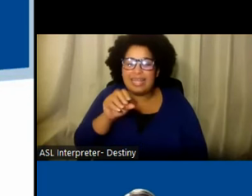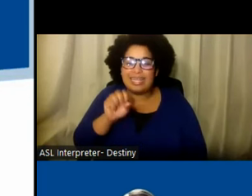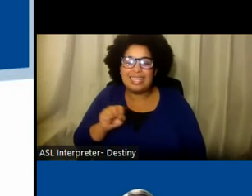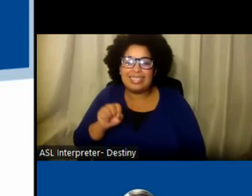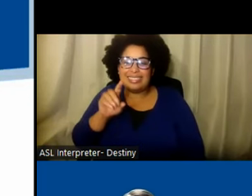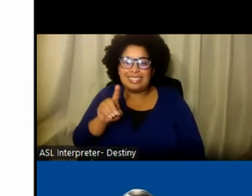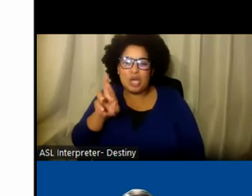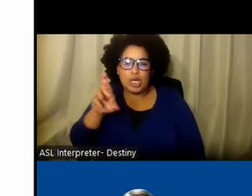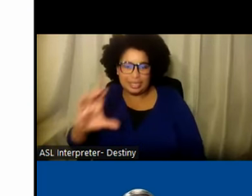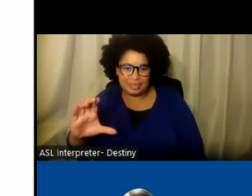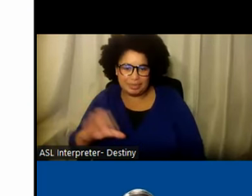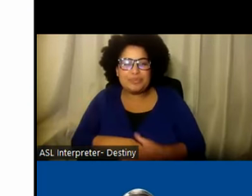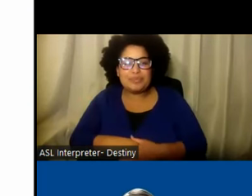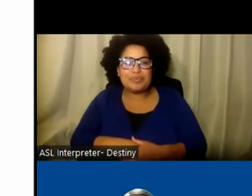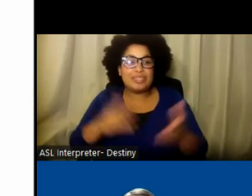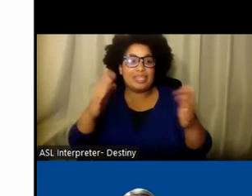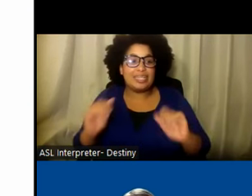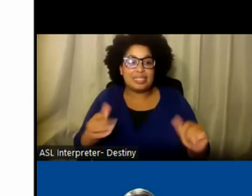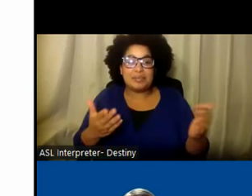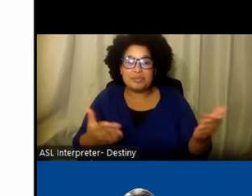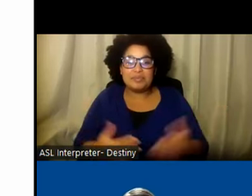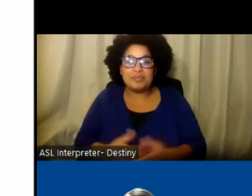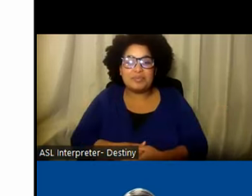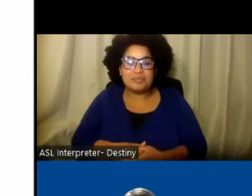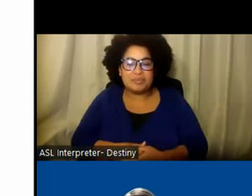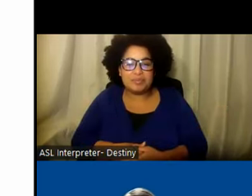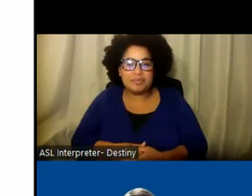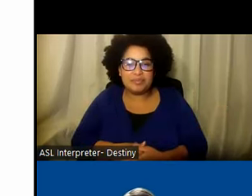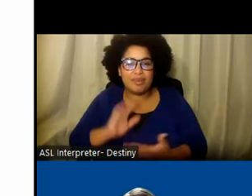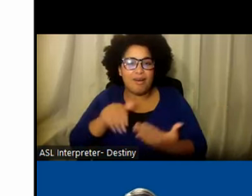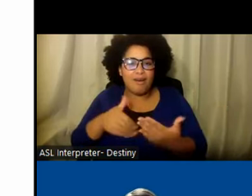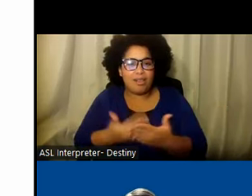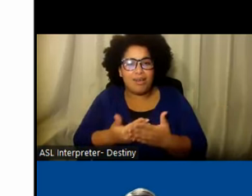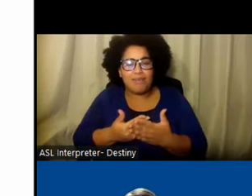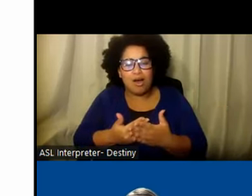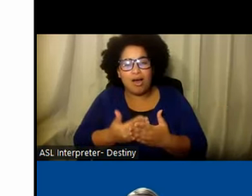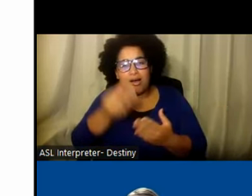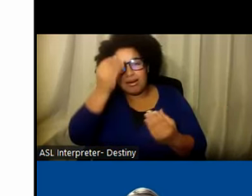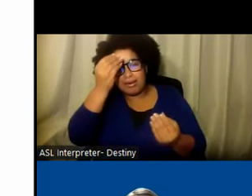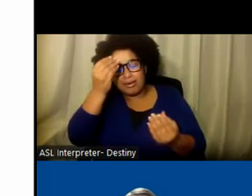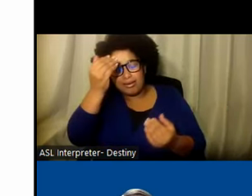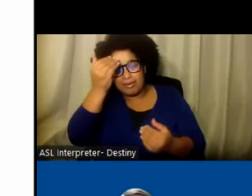Center. Next slide. And all of our content expert, we couldn't have these amazing